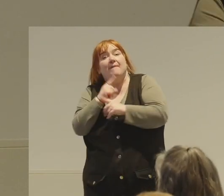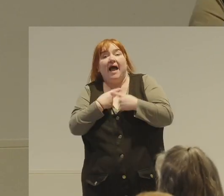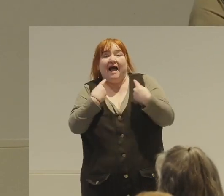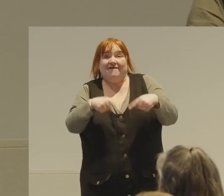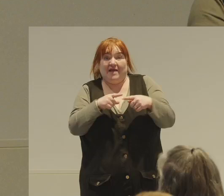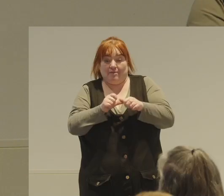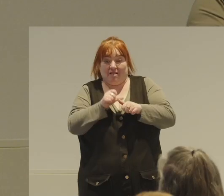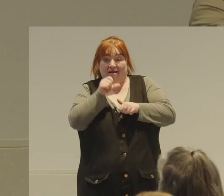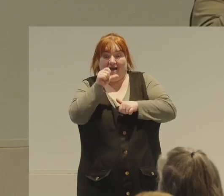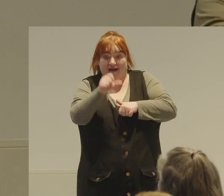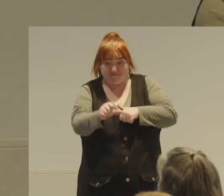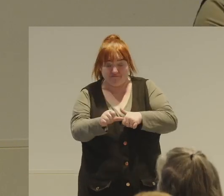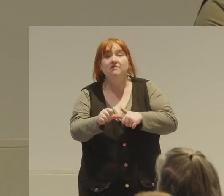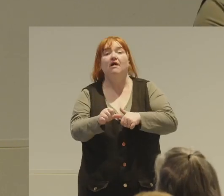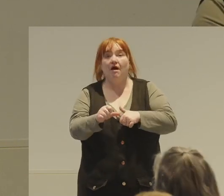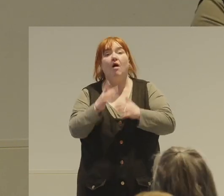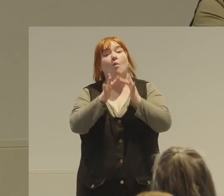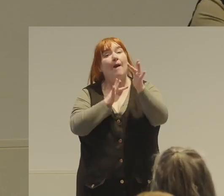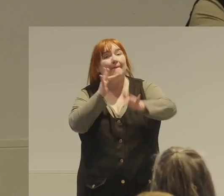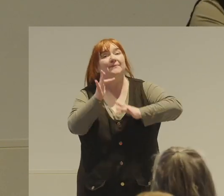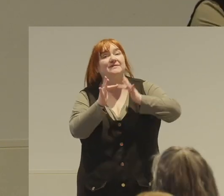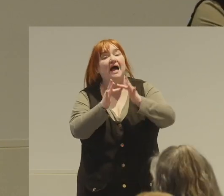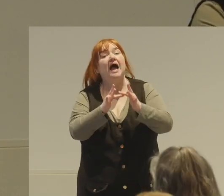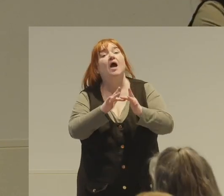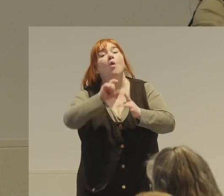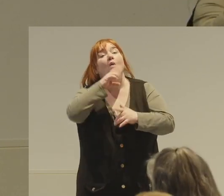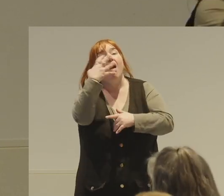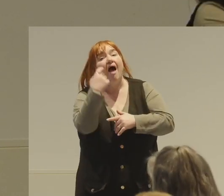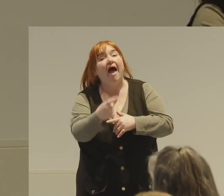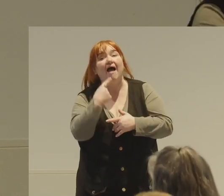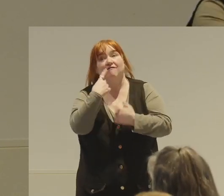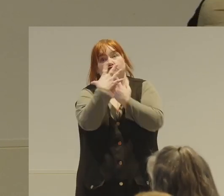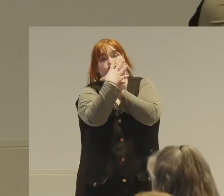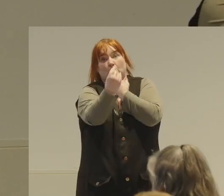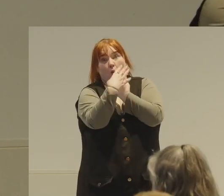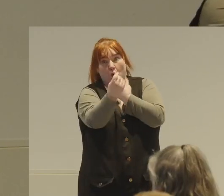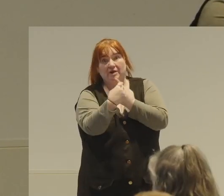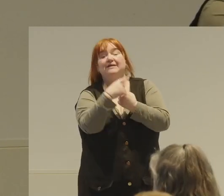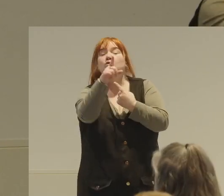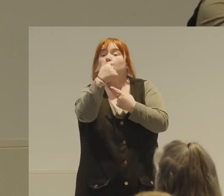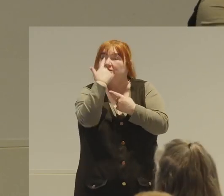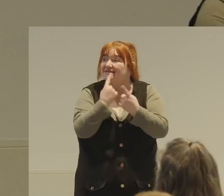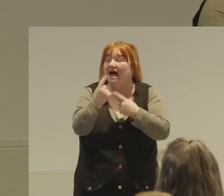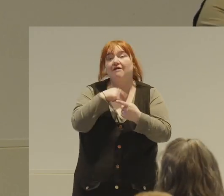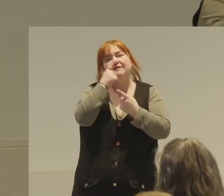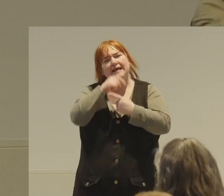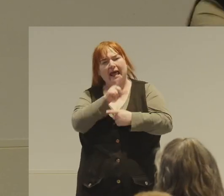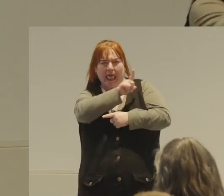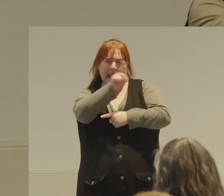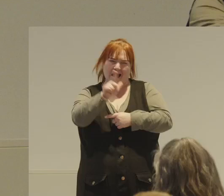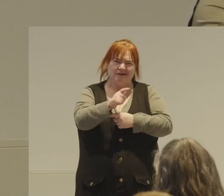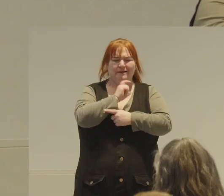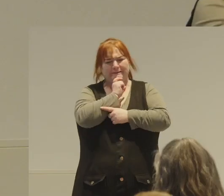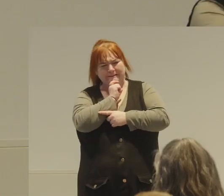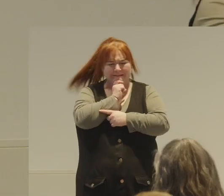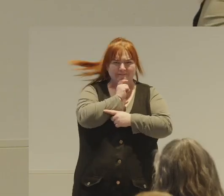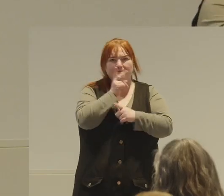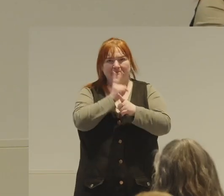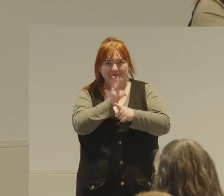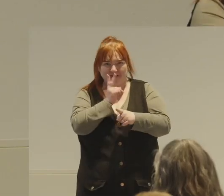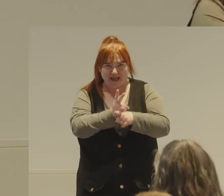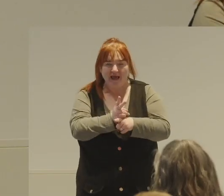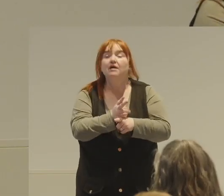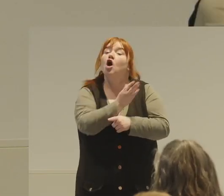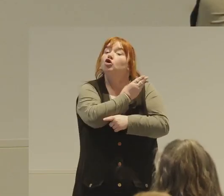from our website, and we're going to have this recording online afterwards, so you can always check back. But remember as well that for some people, this will be really useful